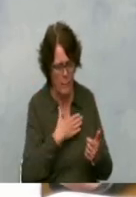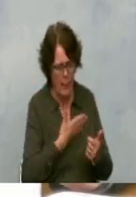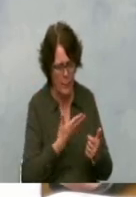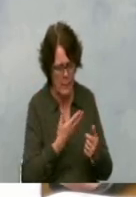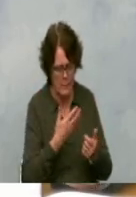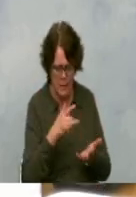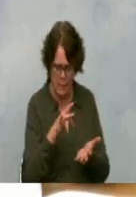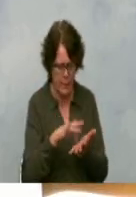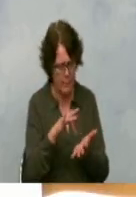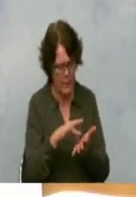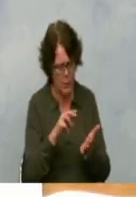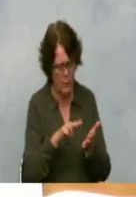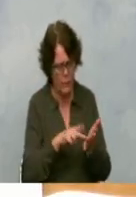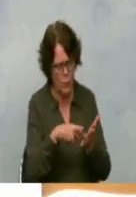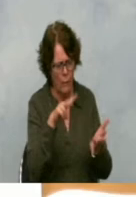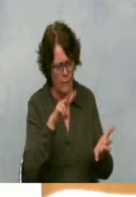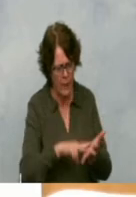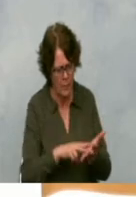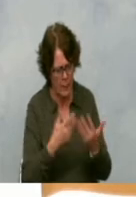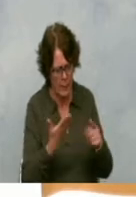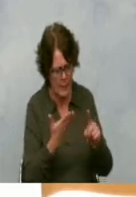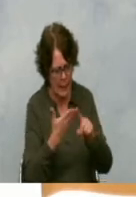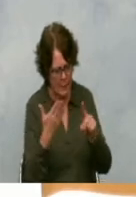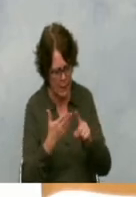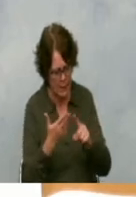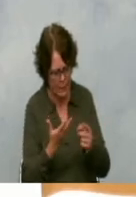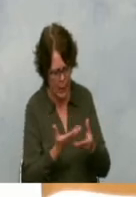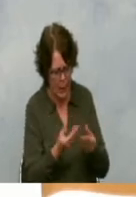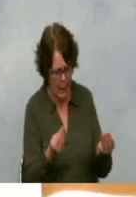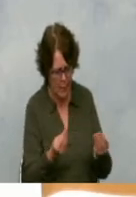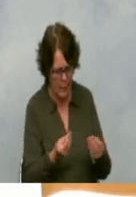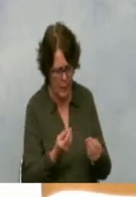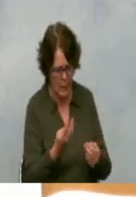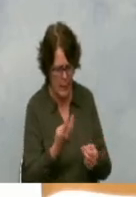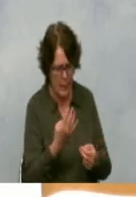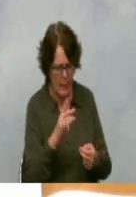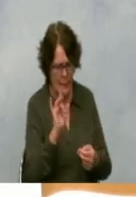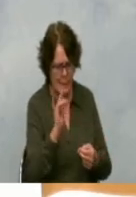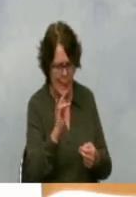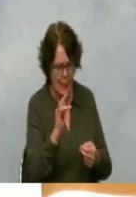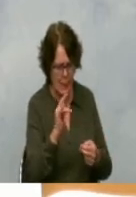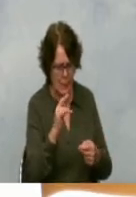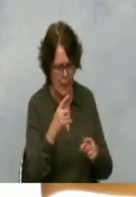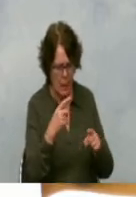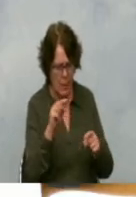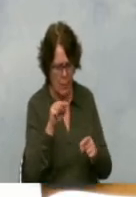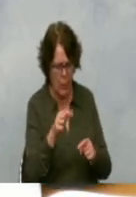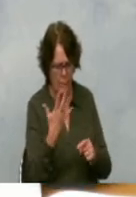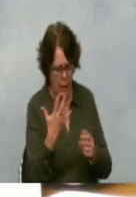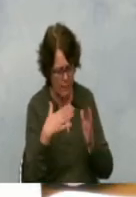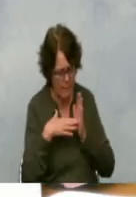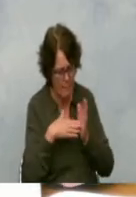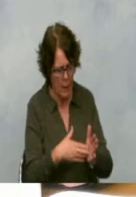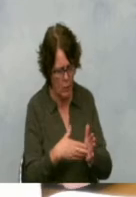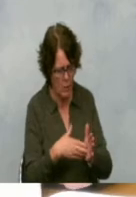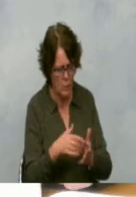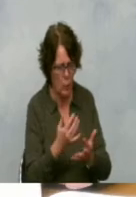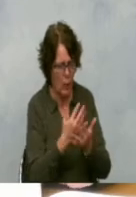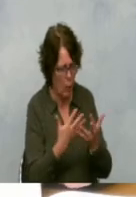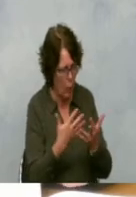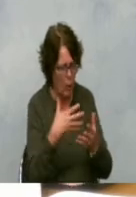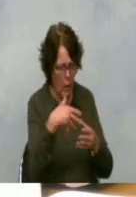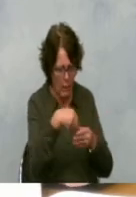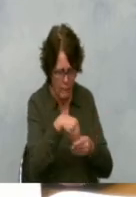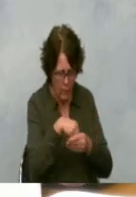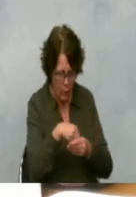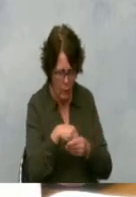November, we identified a budget gap of £10.5 million. So there was a lot involved in getting to that